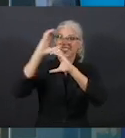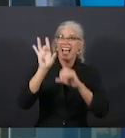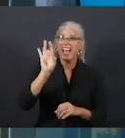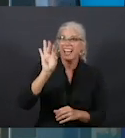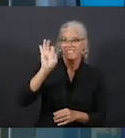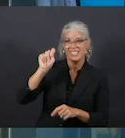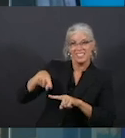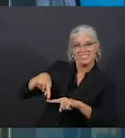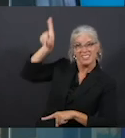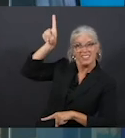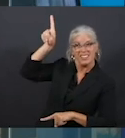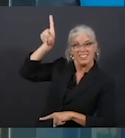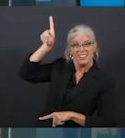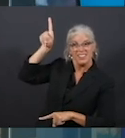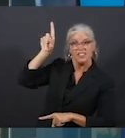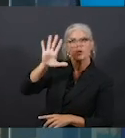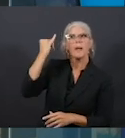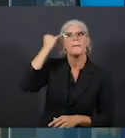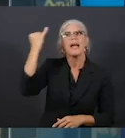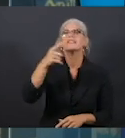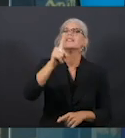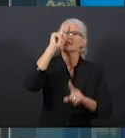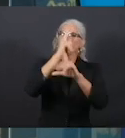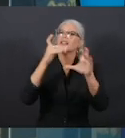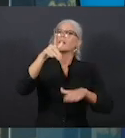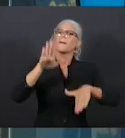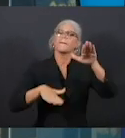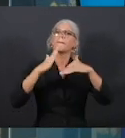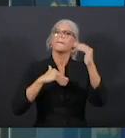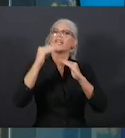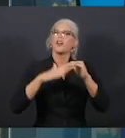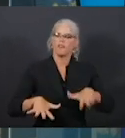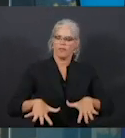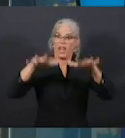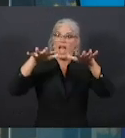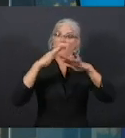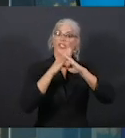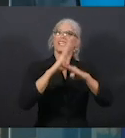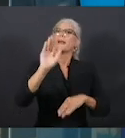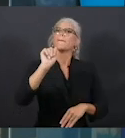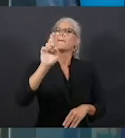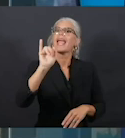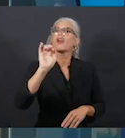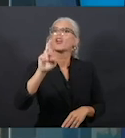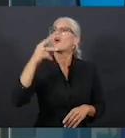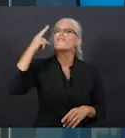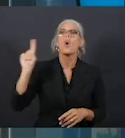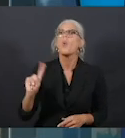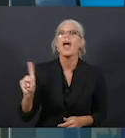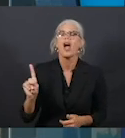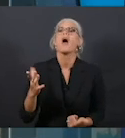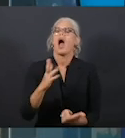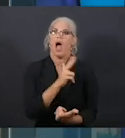building a flood protection barrier around the outside of a school, a hospital. We were very successful in saving